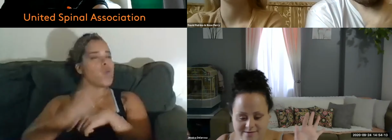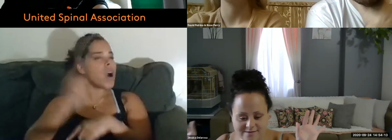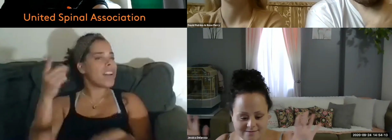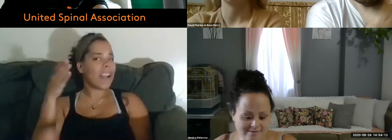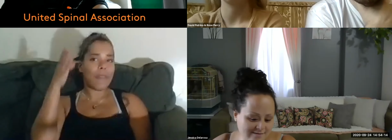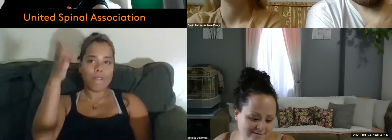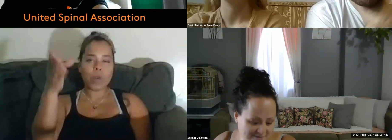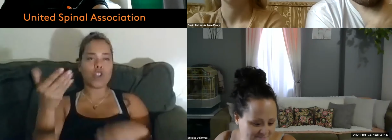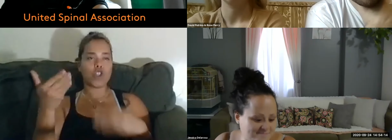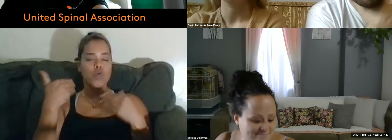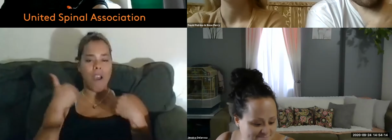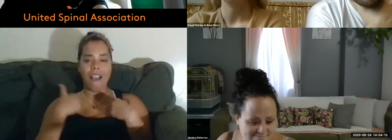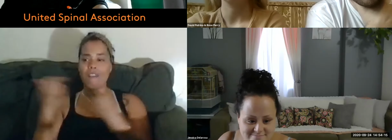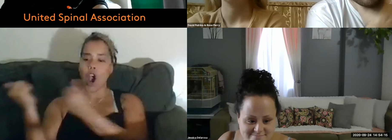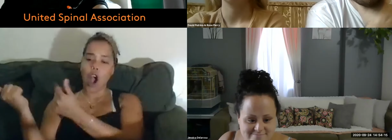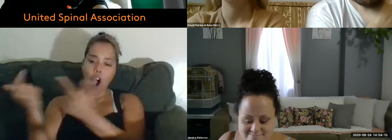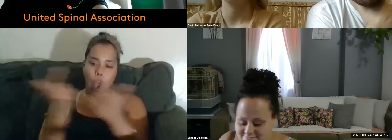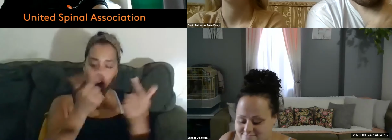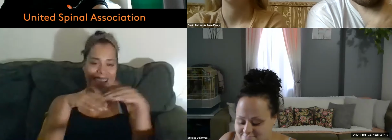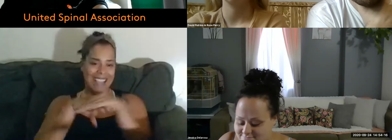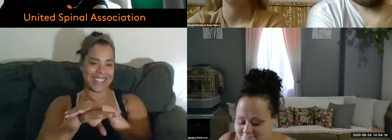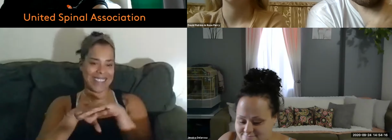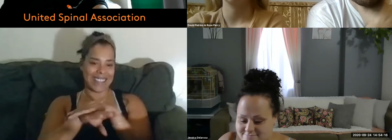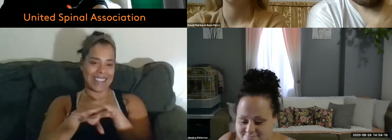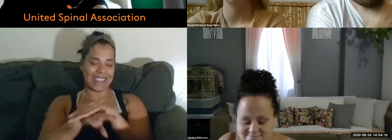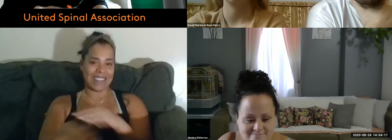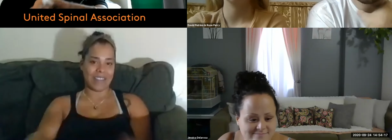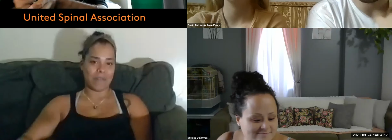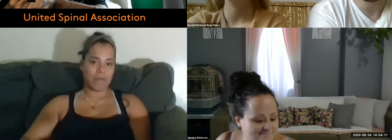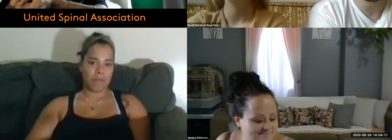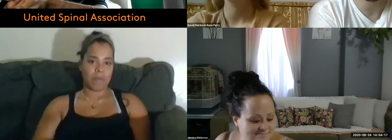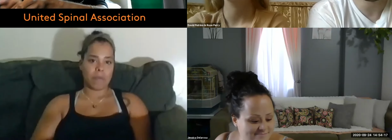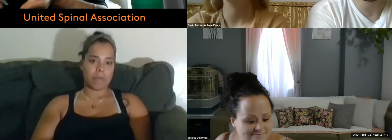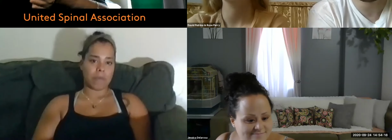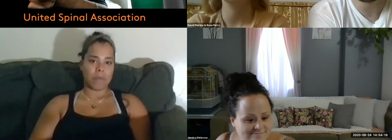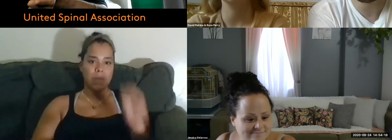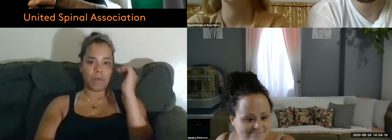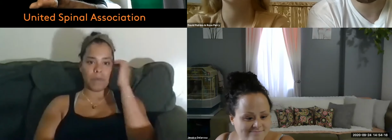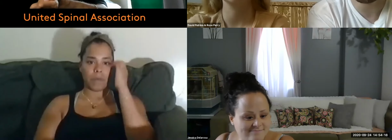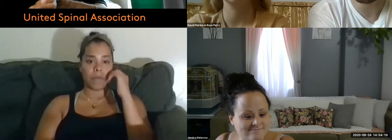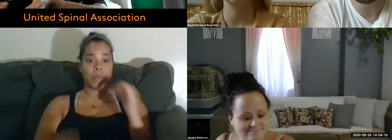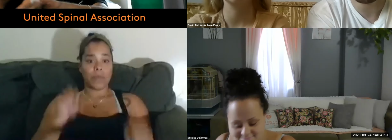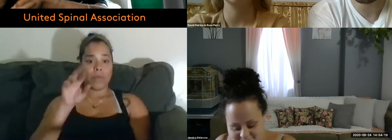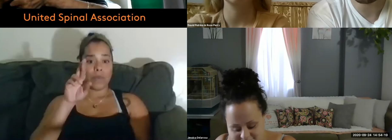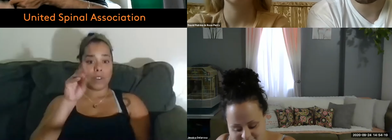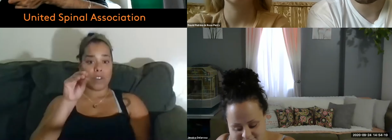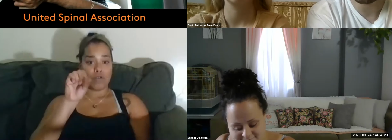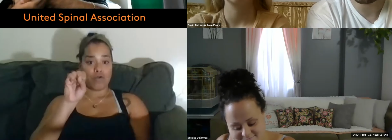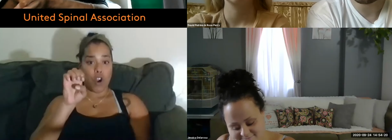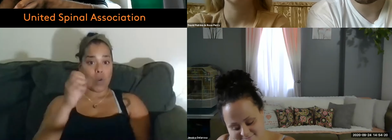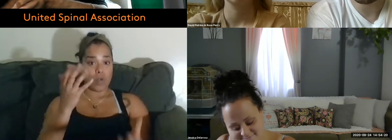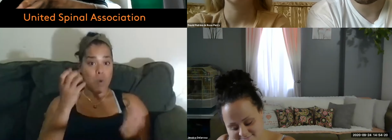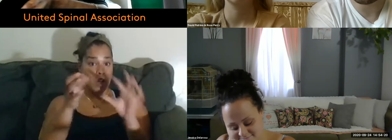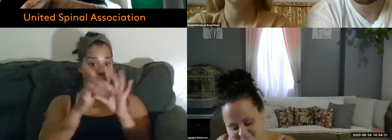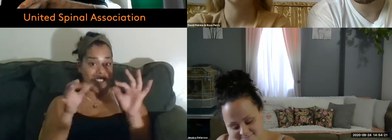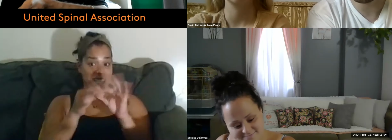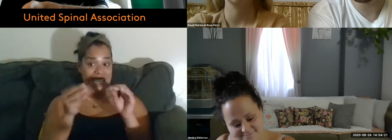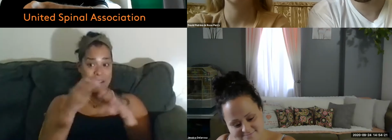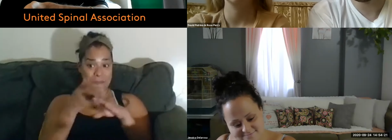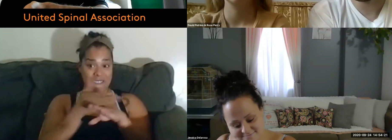standard. Yep. Absolutely. So, Rose, would you care to share anything else? We're coming